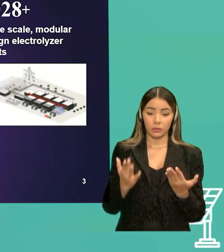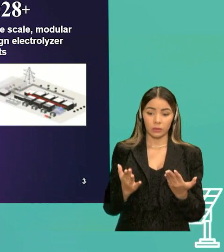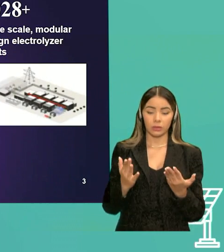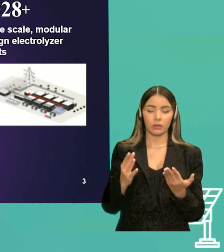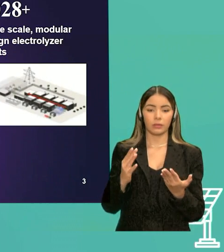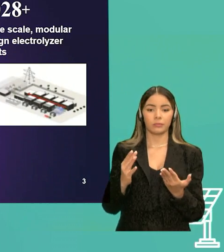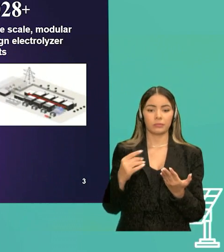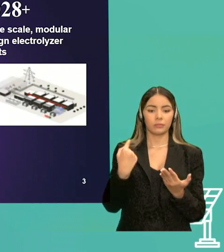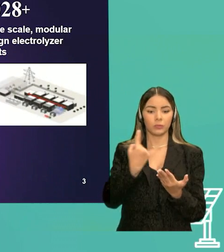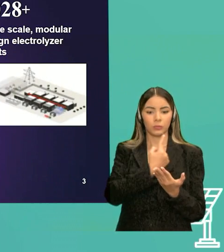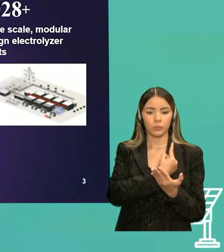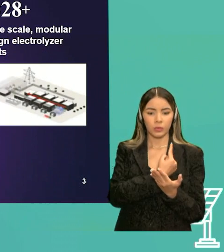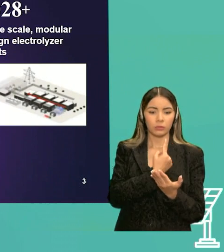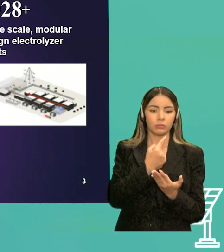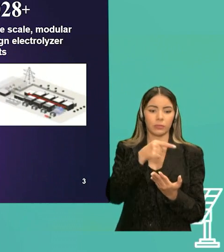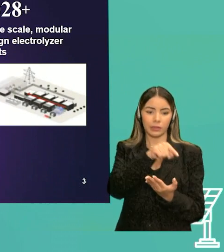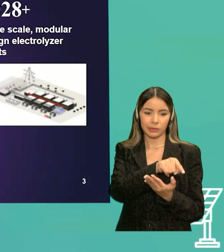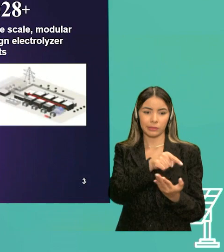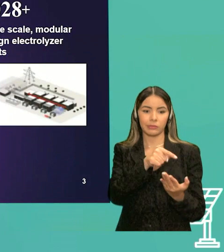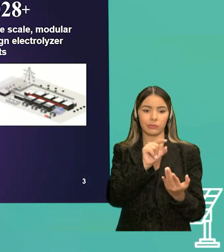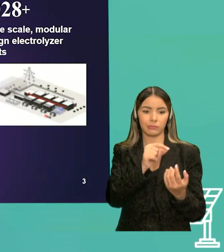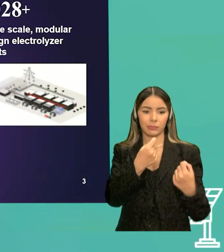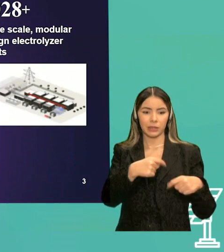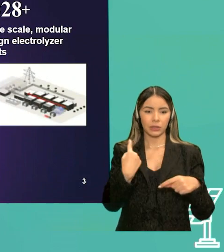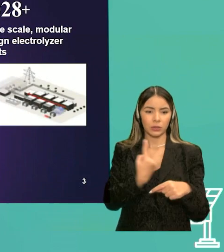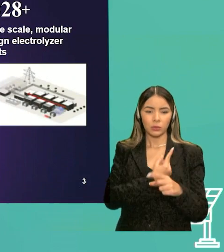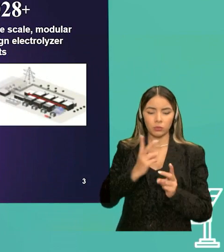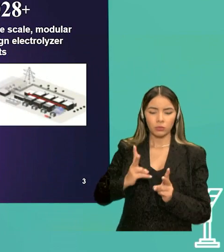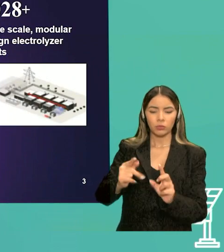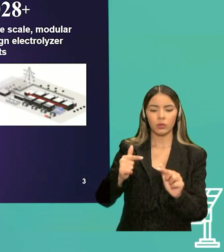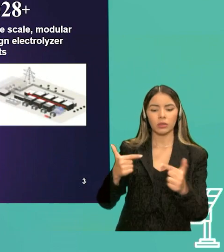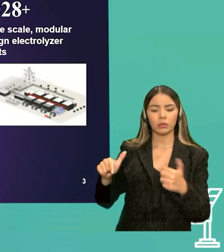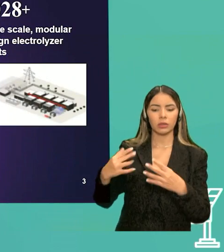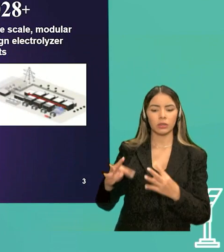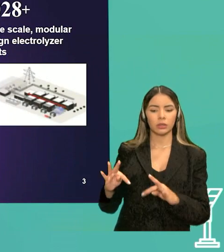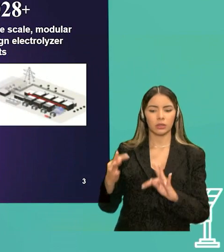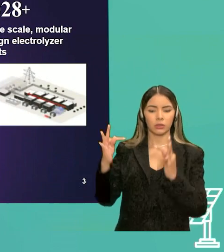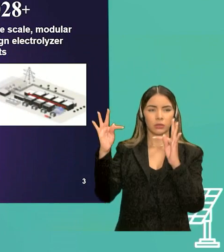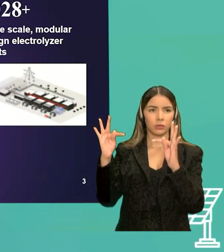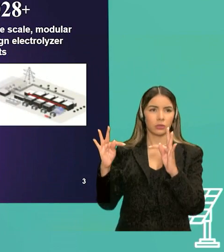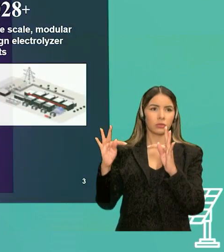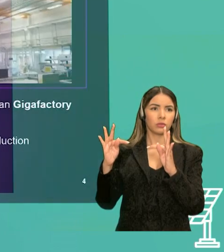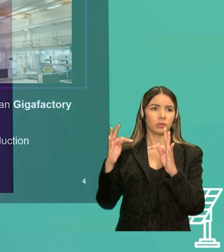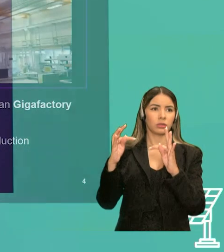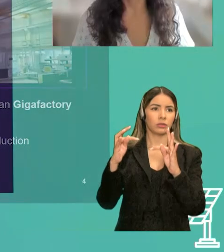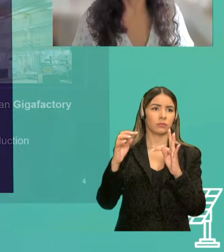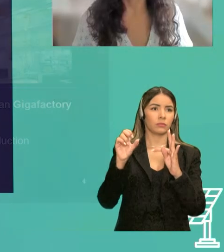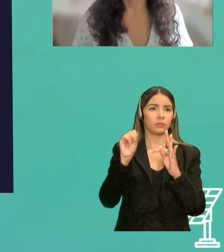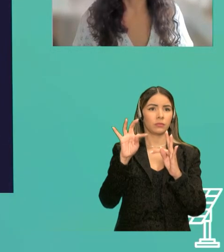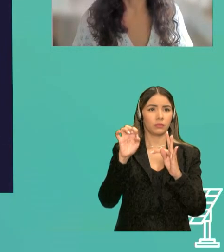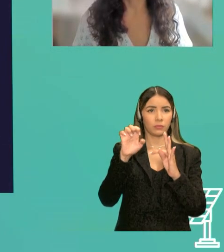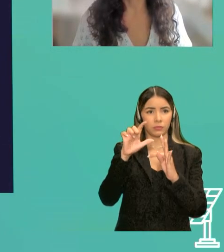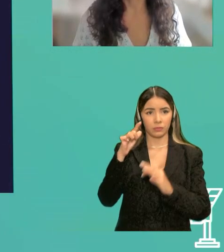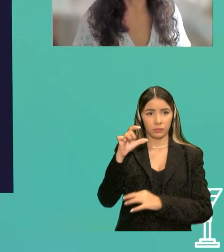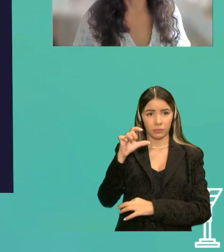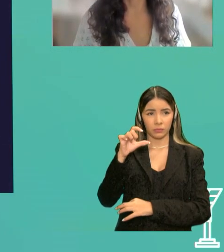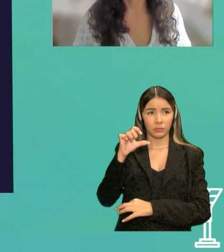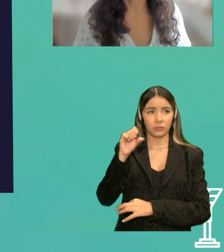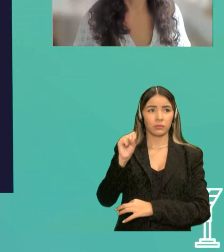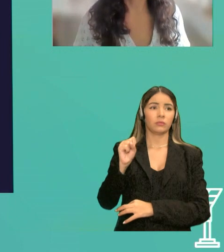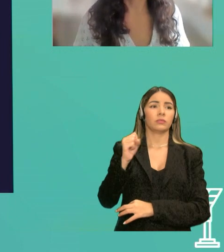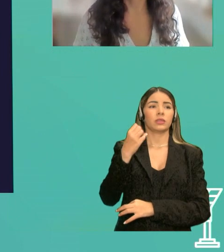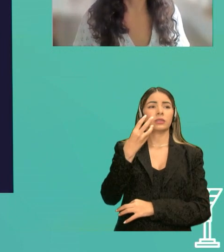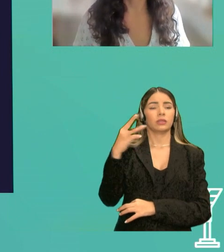working with Silyzer 300 technology, but we are preparing ourselves to change our production to a